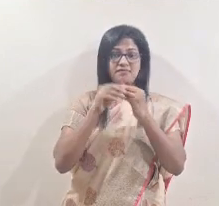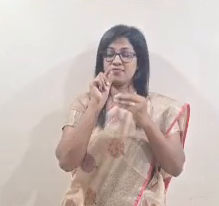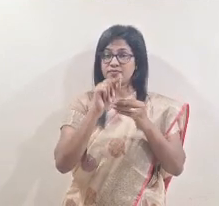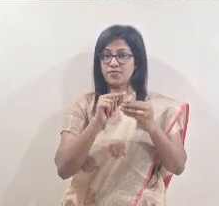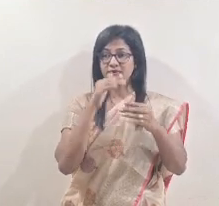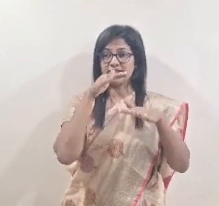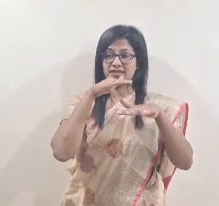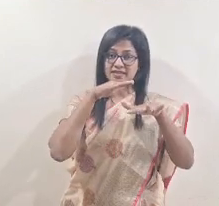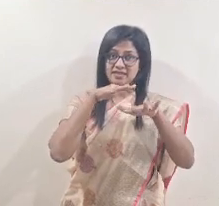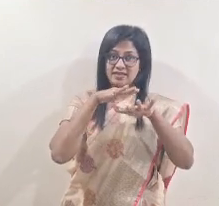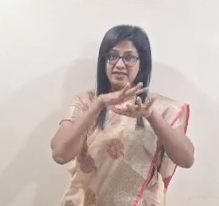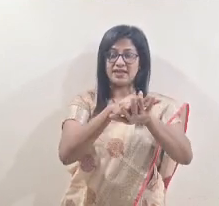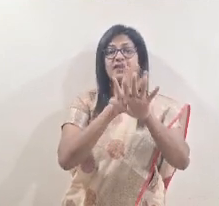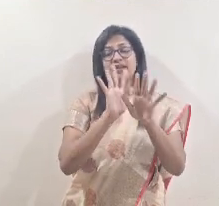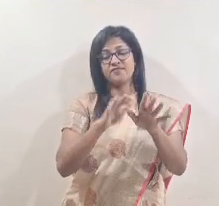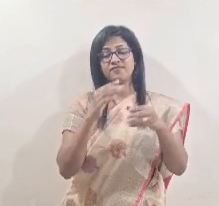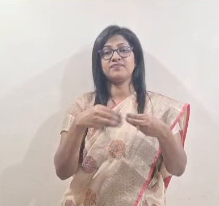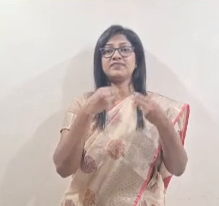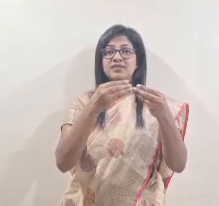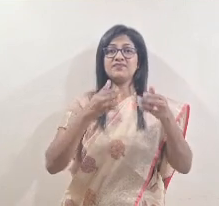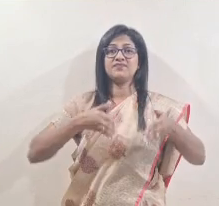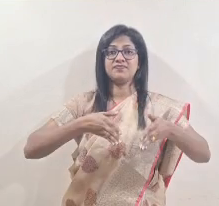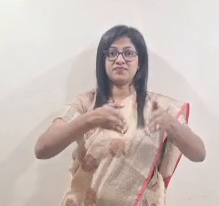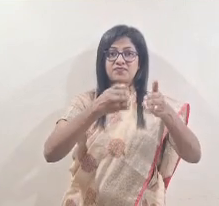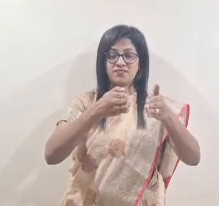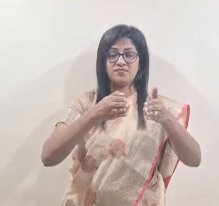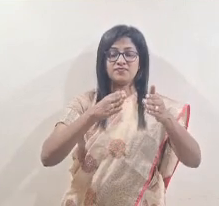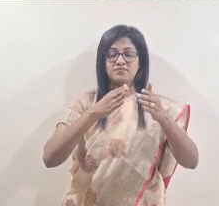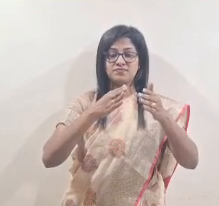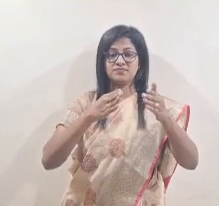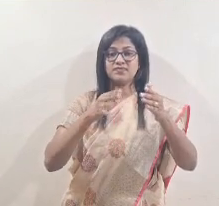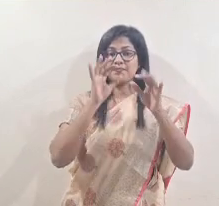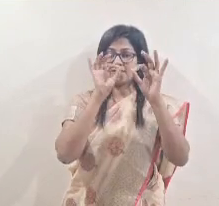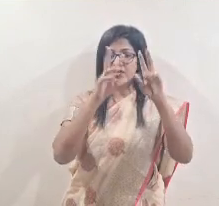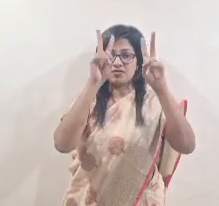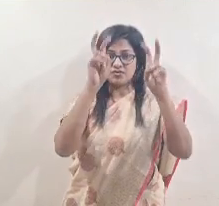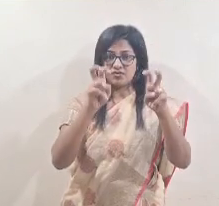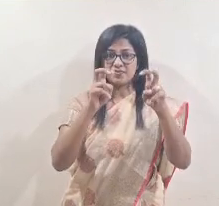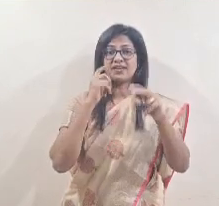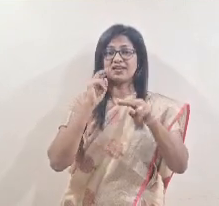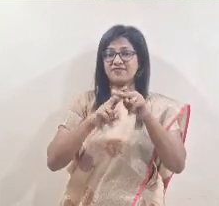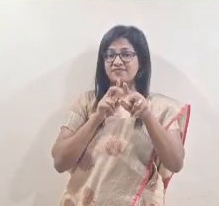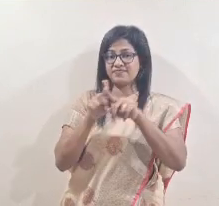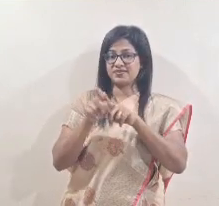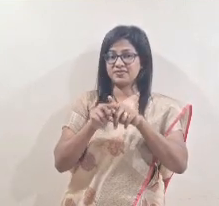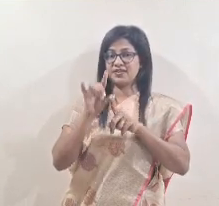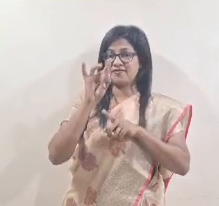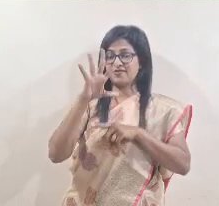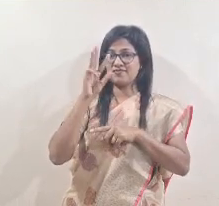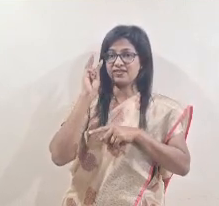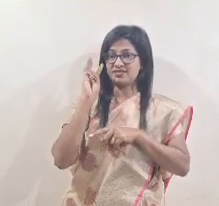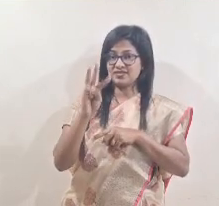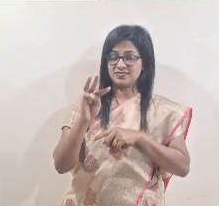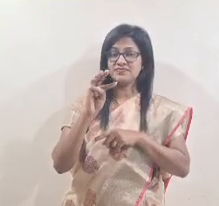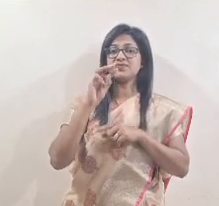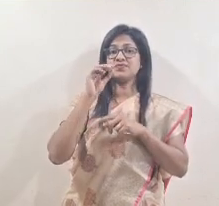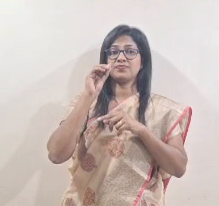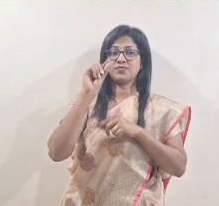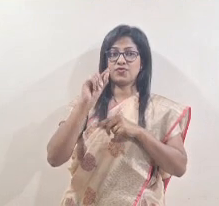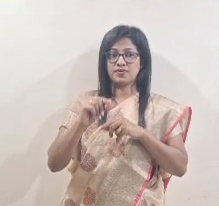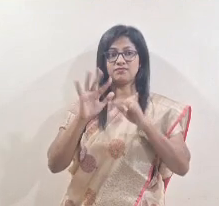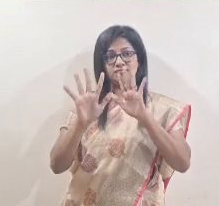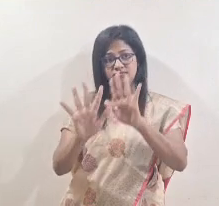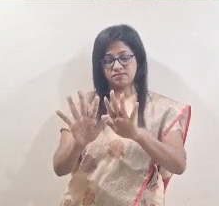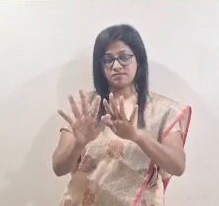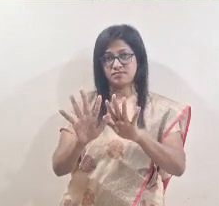in that particular grid, that gives the road density of that particular grid. So, for example, if 15,000 points are there,